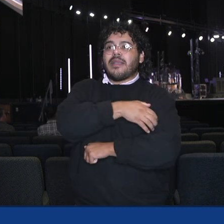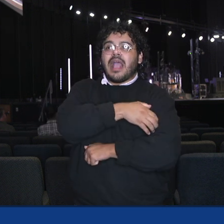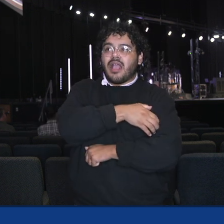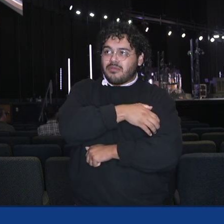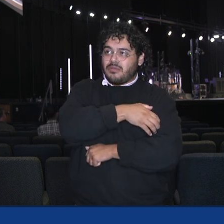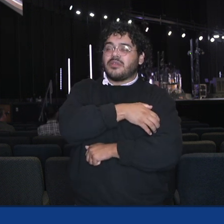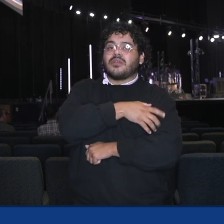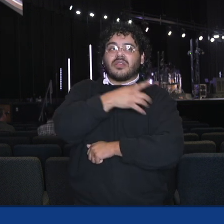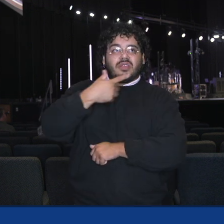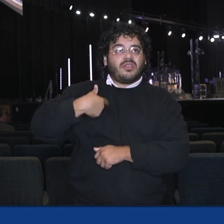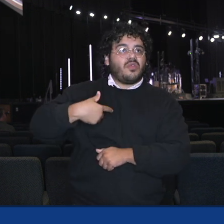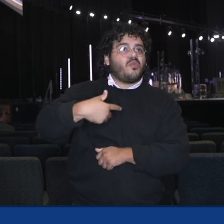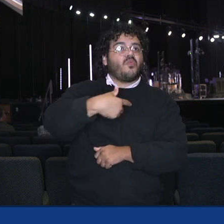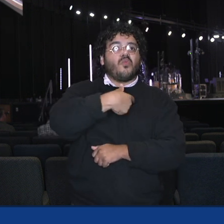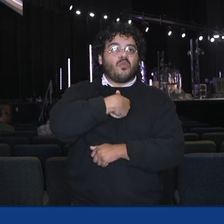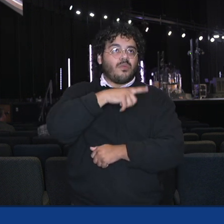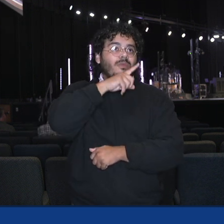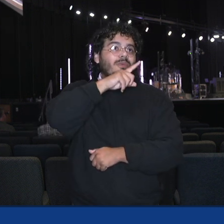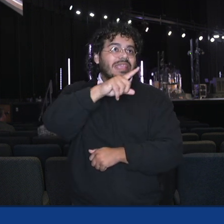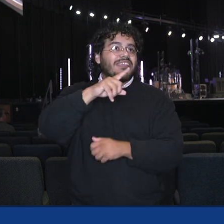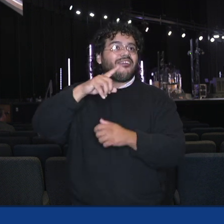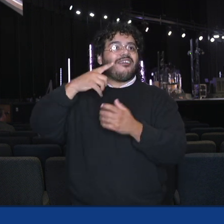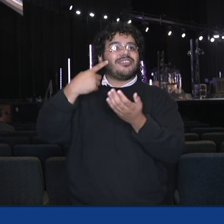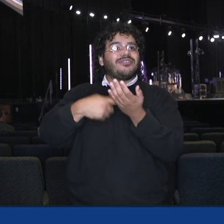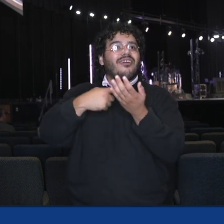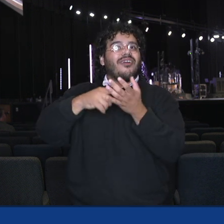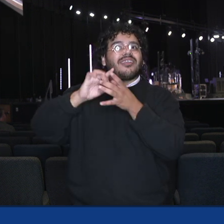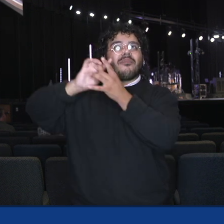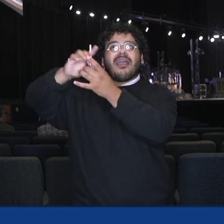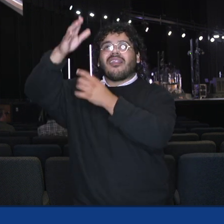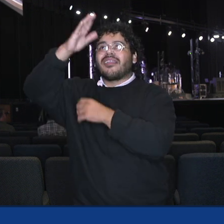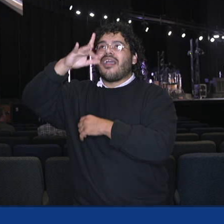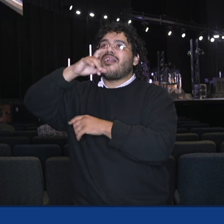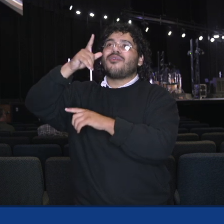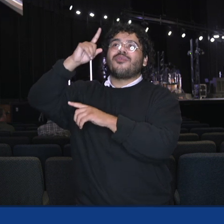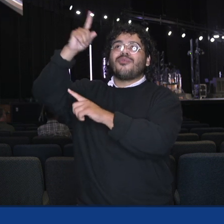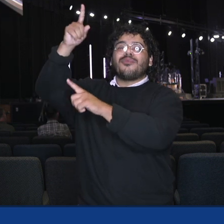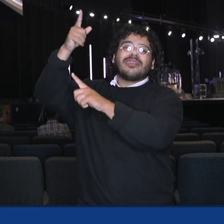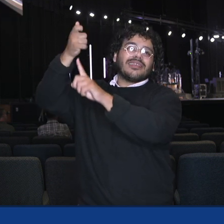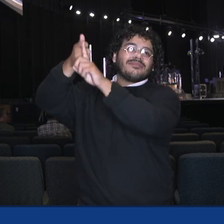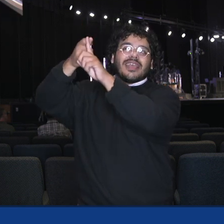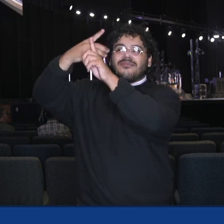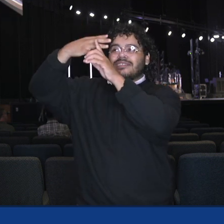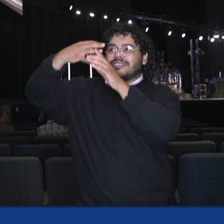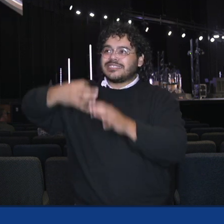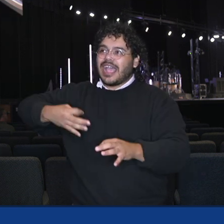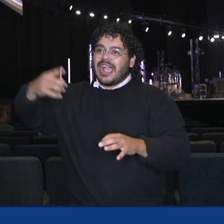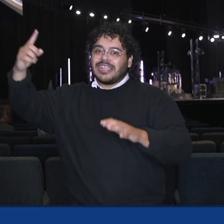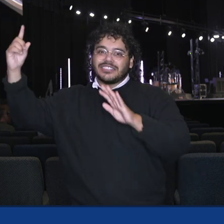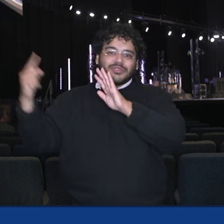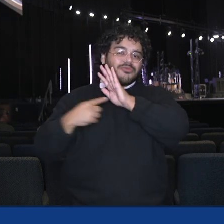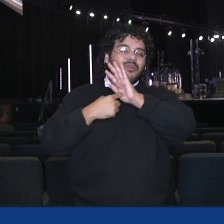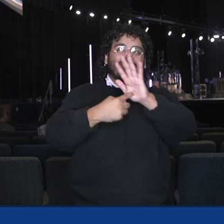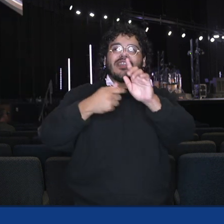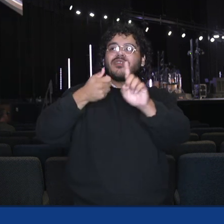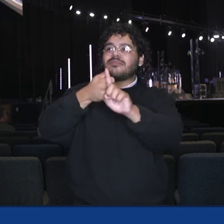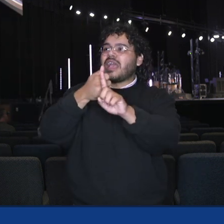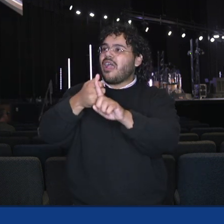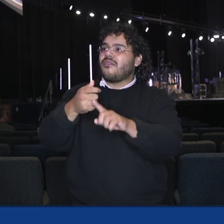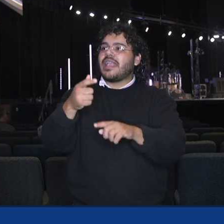talking about a God who chooses to reveal himself in the most plain and ordinary of